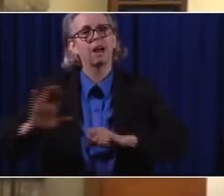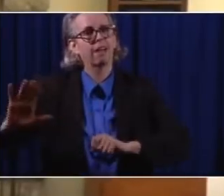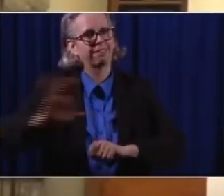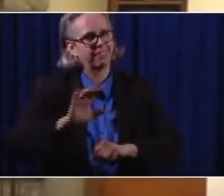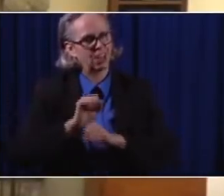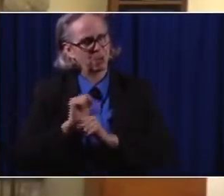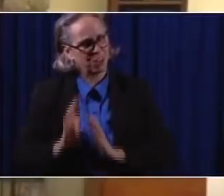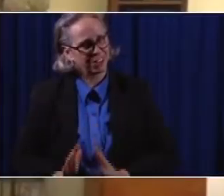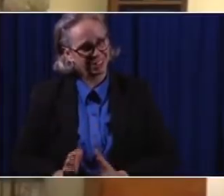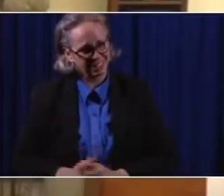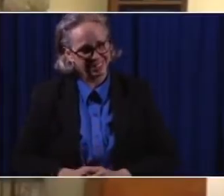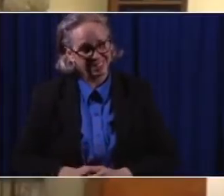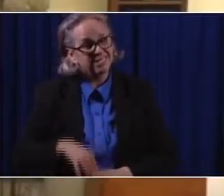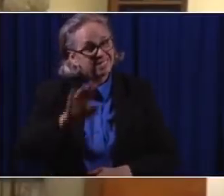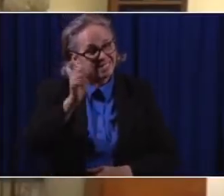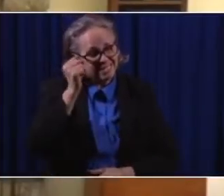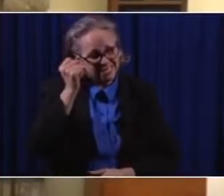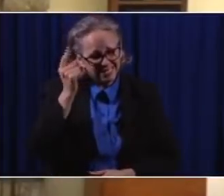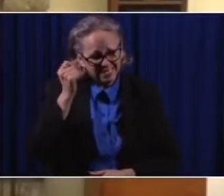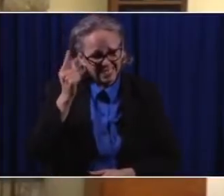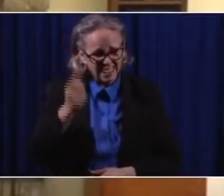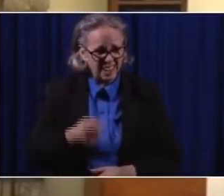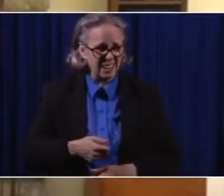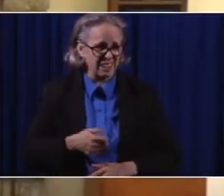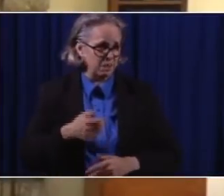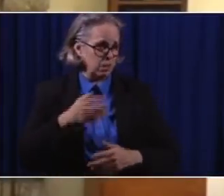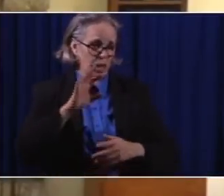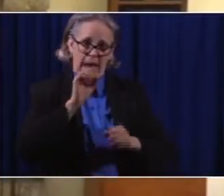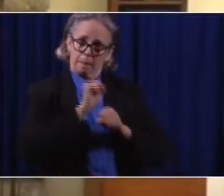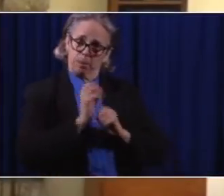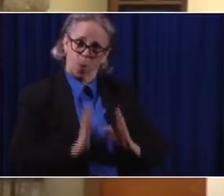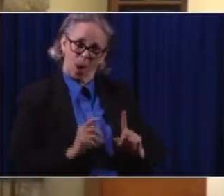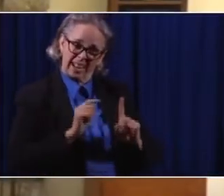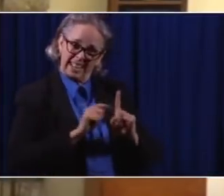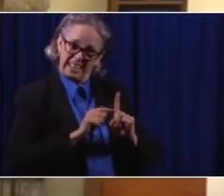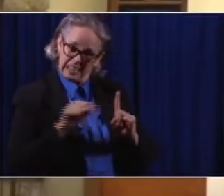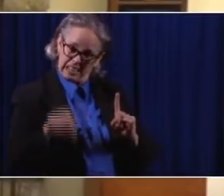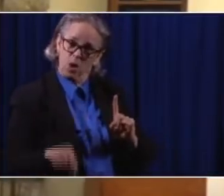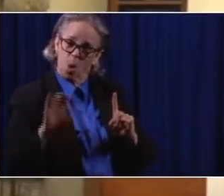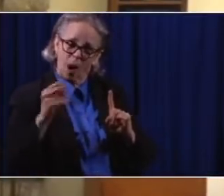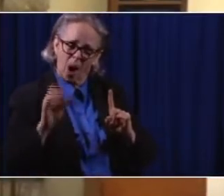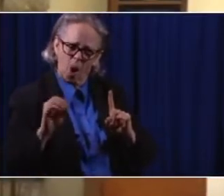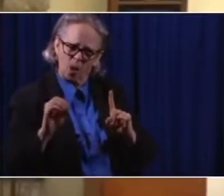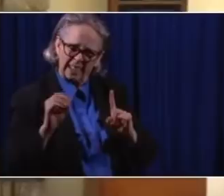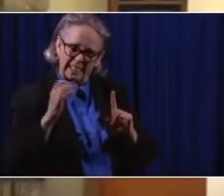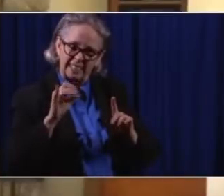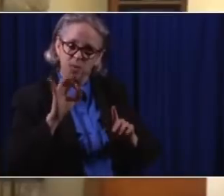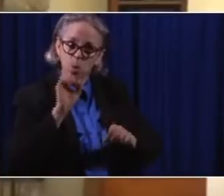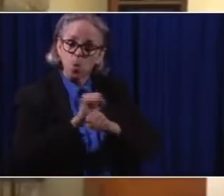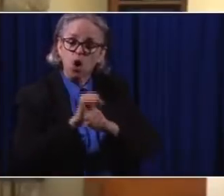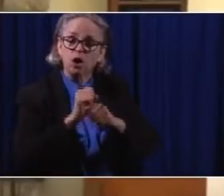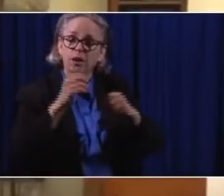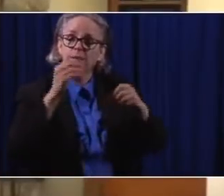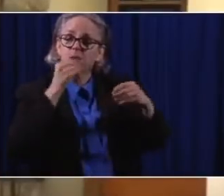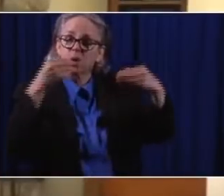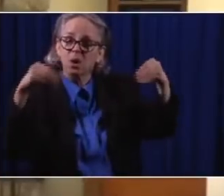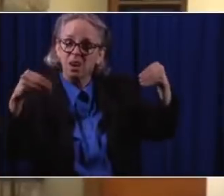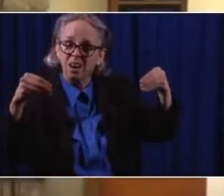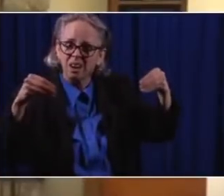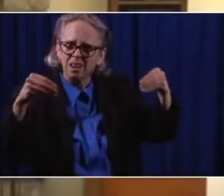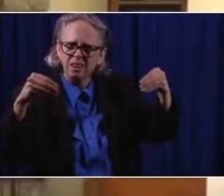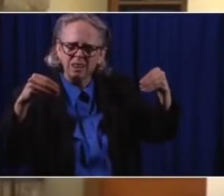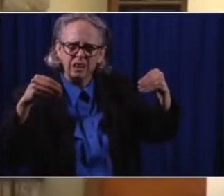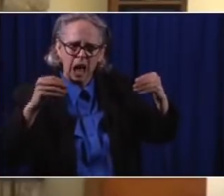in a retail establishment, they're looking at people who are wearing a mask also, and not be in a situation where all